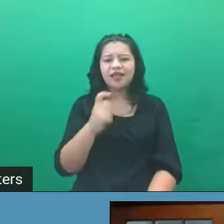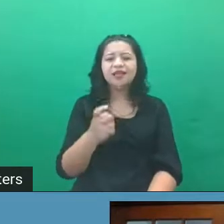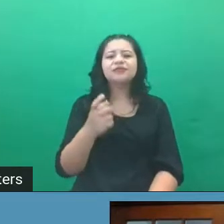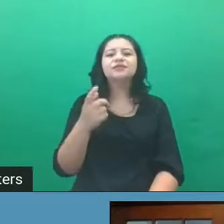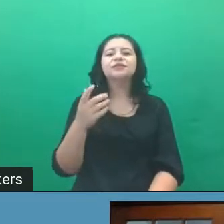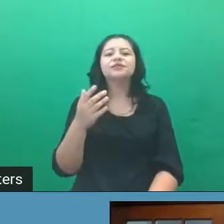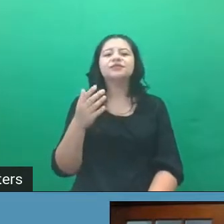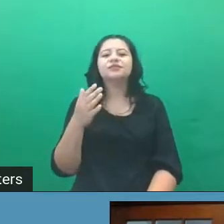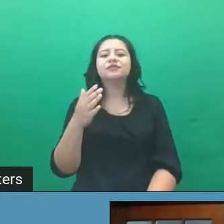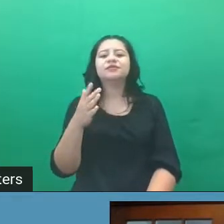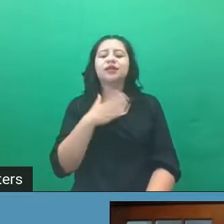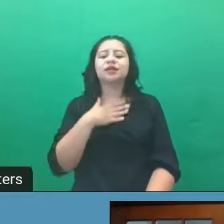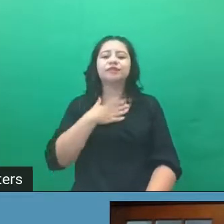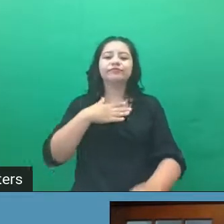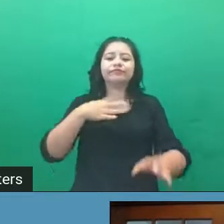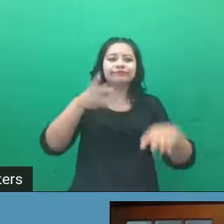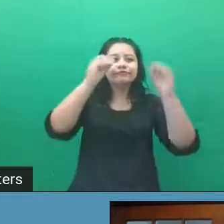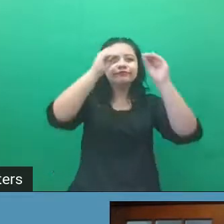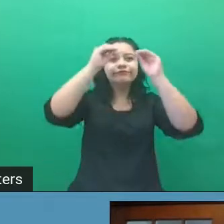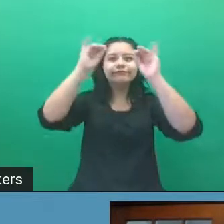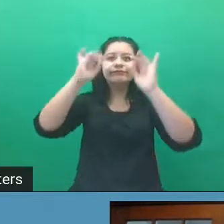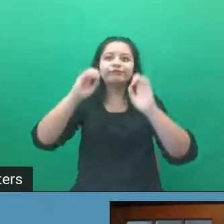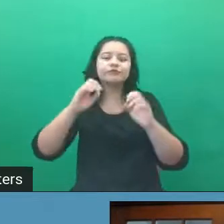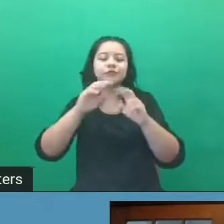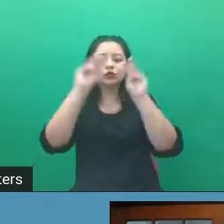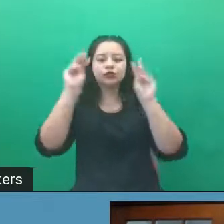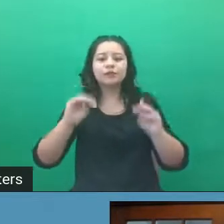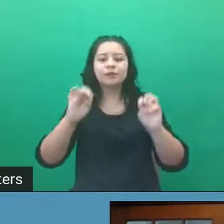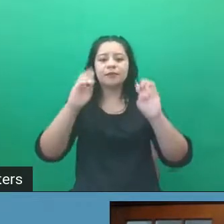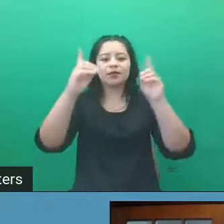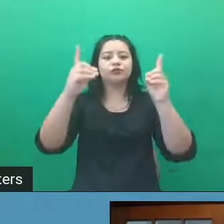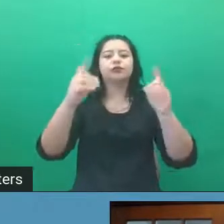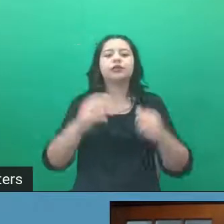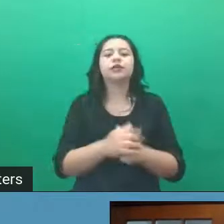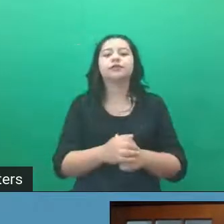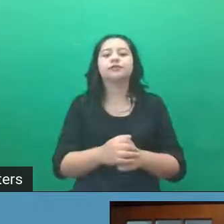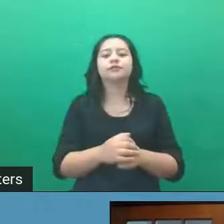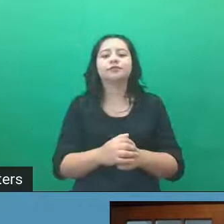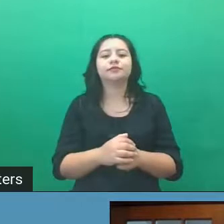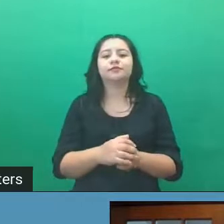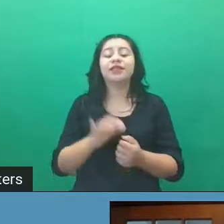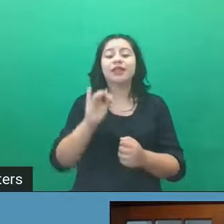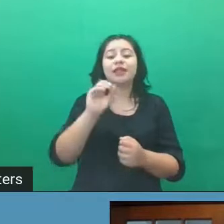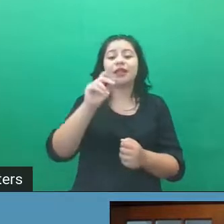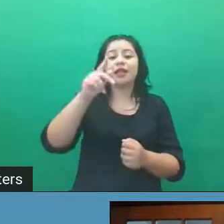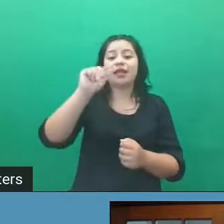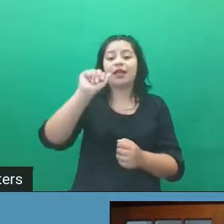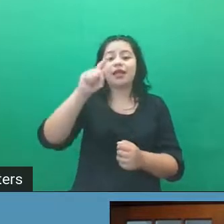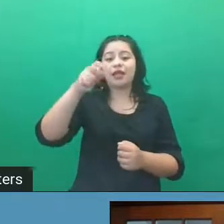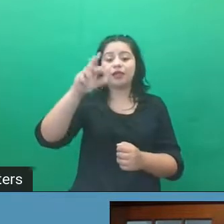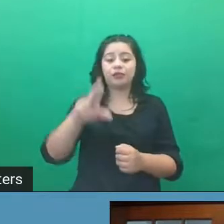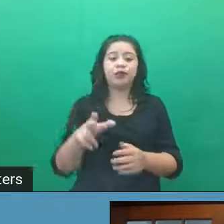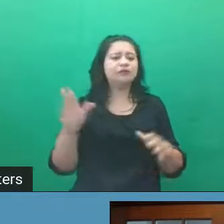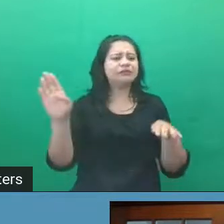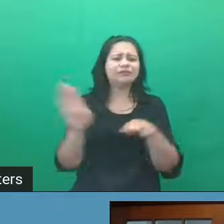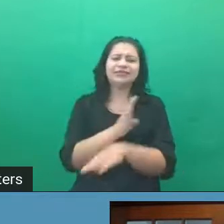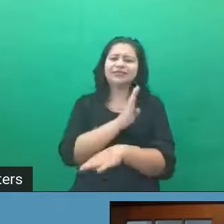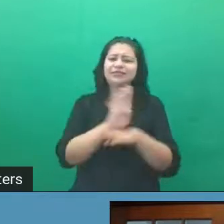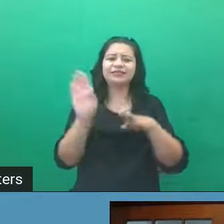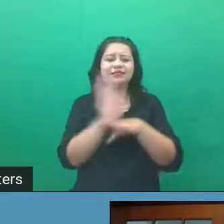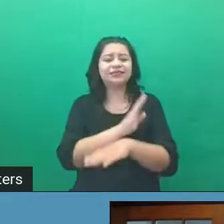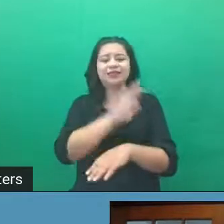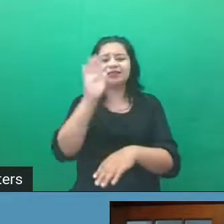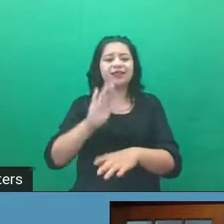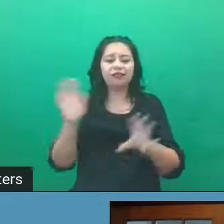I'm a museum educator. I'm the only person at the museum, and April is the busiest time of month for me. I've never attended